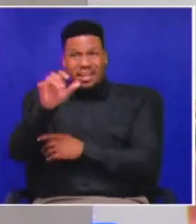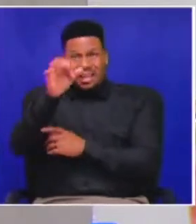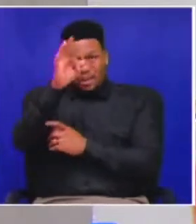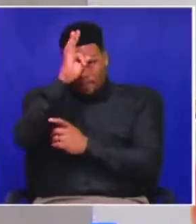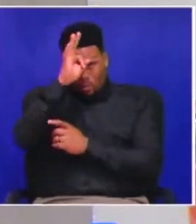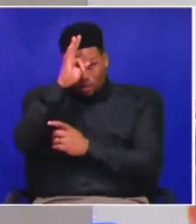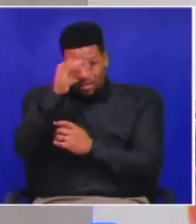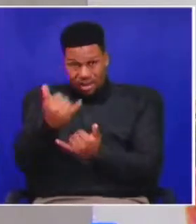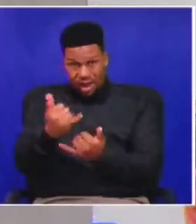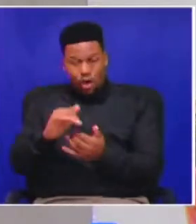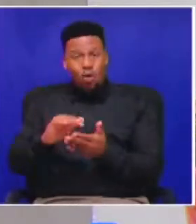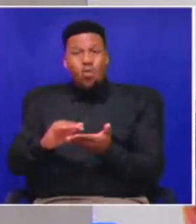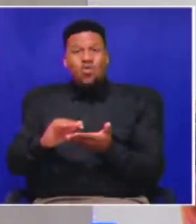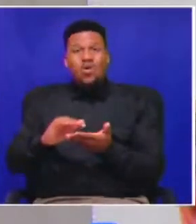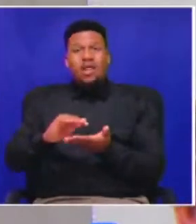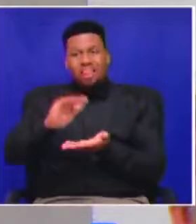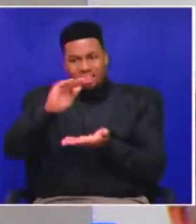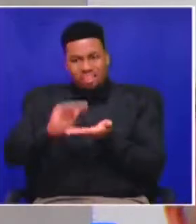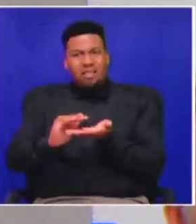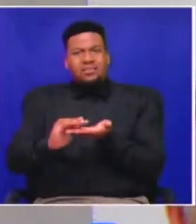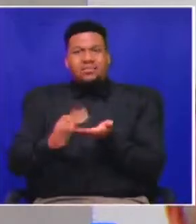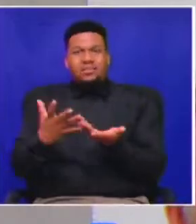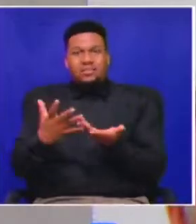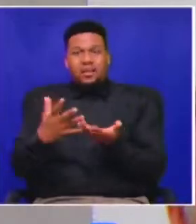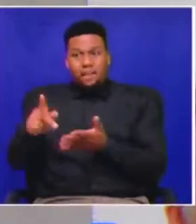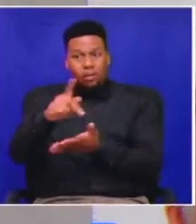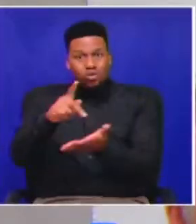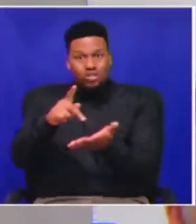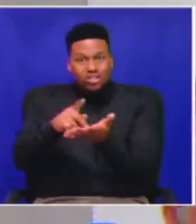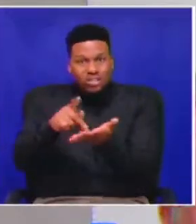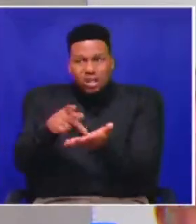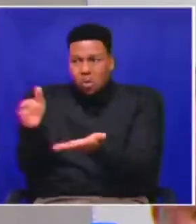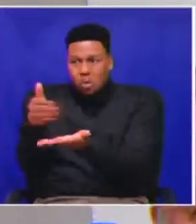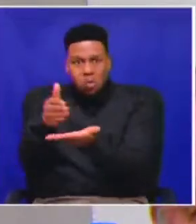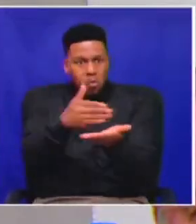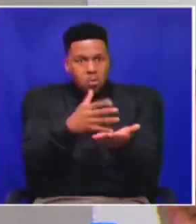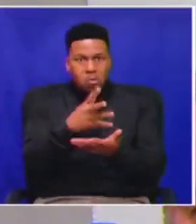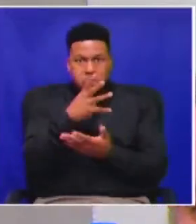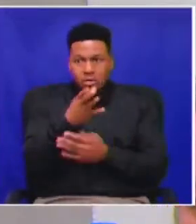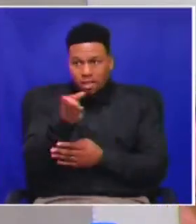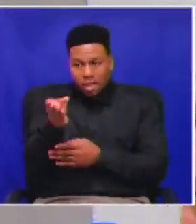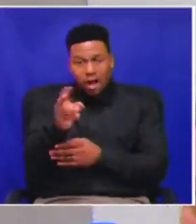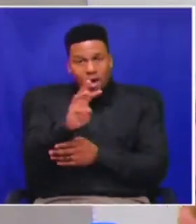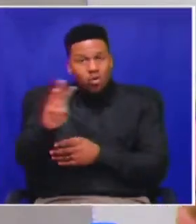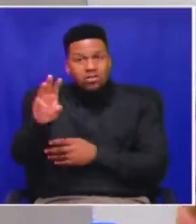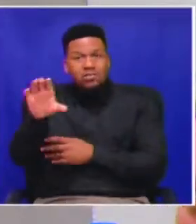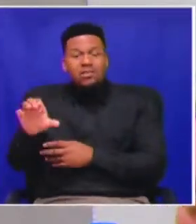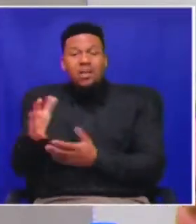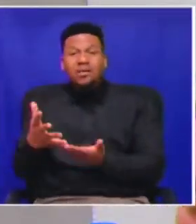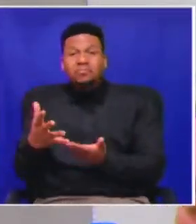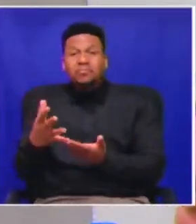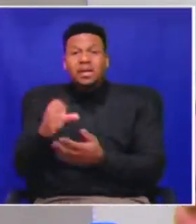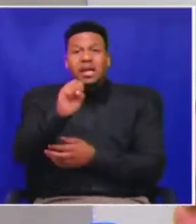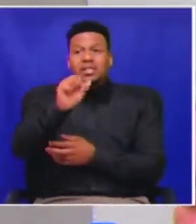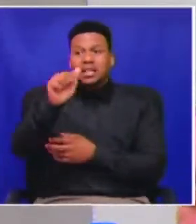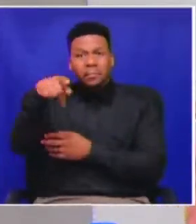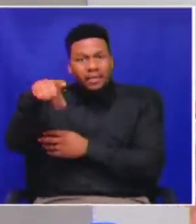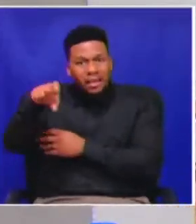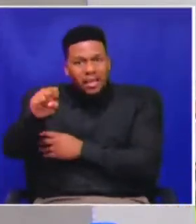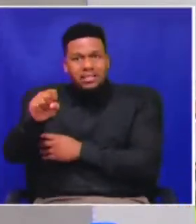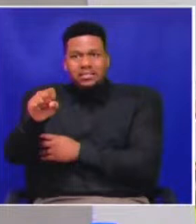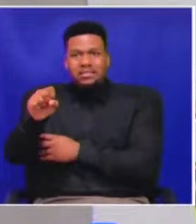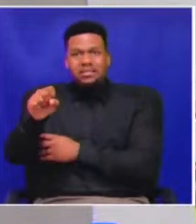detective vacant posts in the Western Cape. SAPS Provincial has led to many SAPS stations being